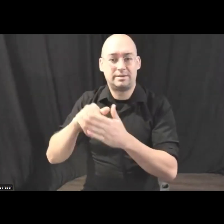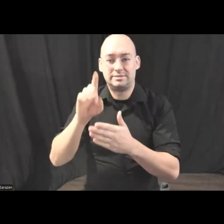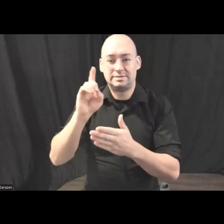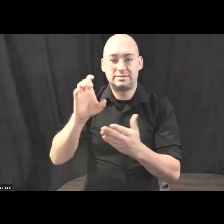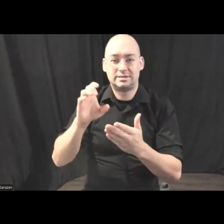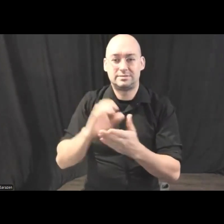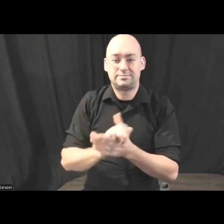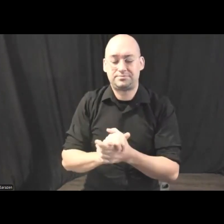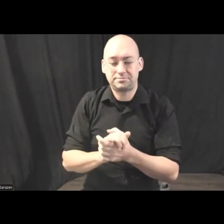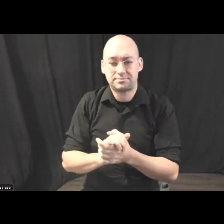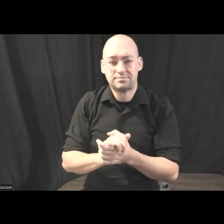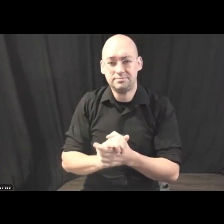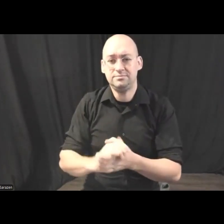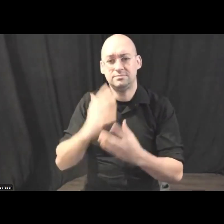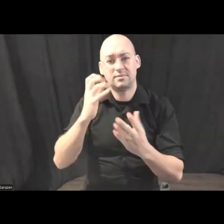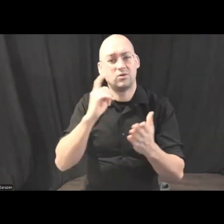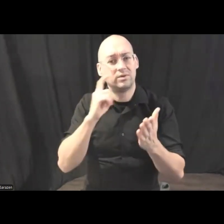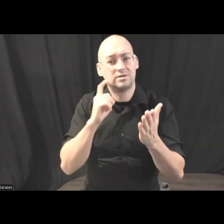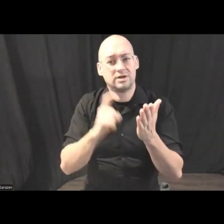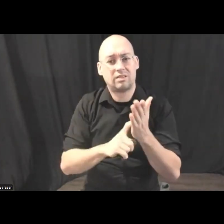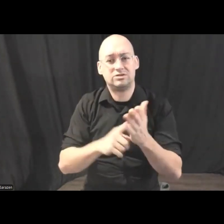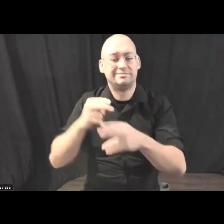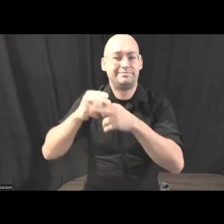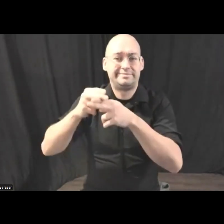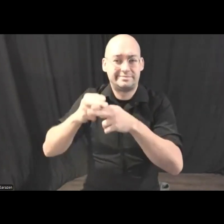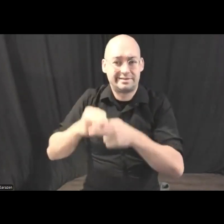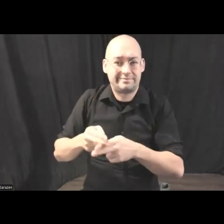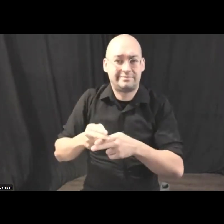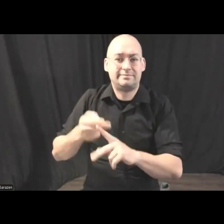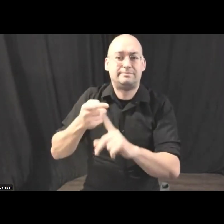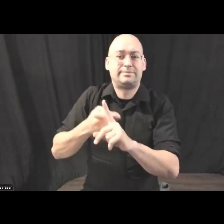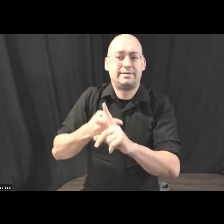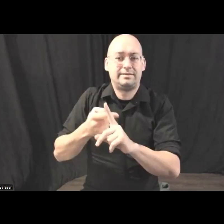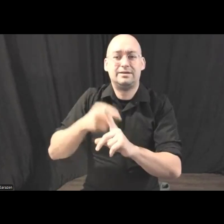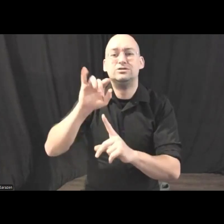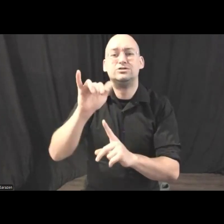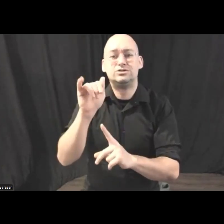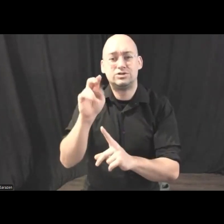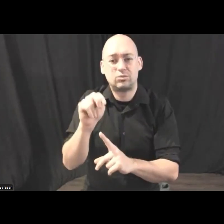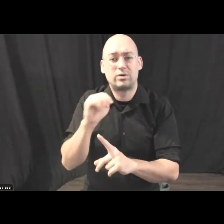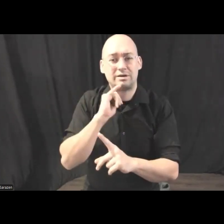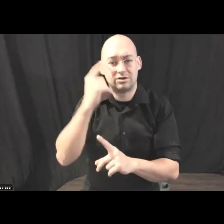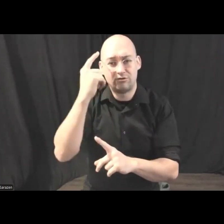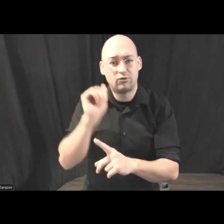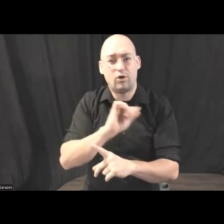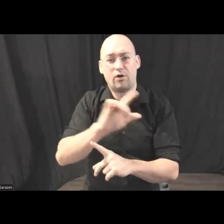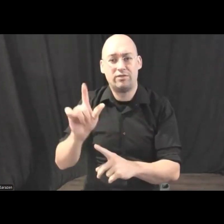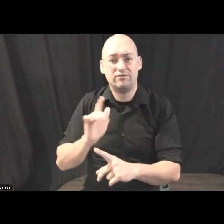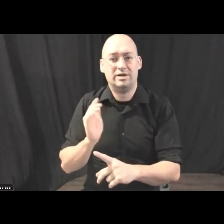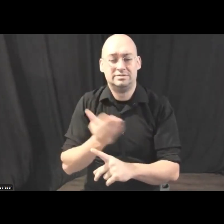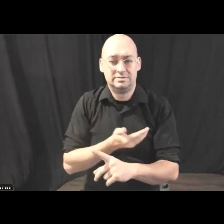just want to acknowledge what a heavy, heavy month January is for all of us, and